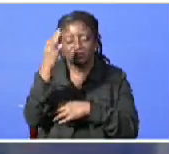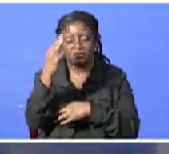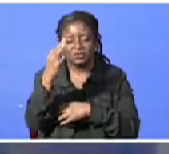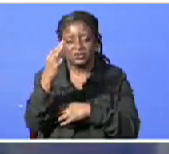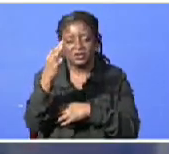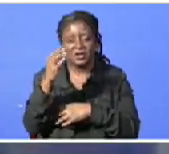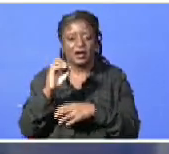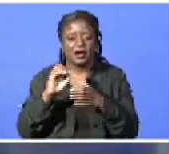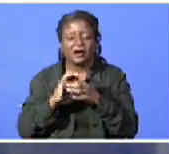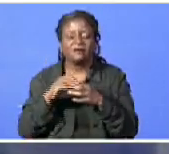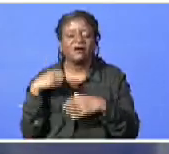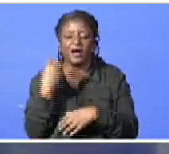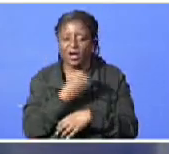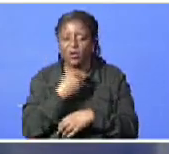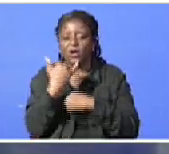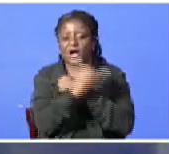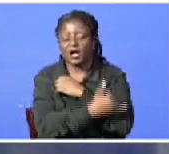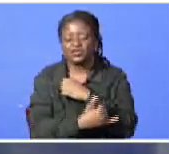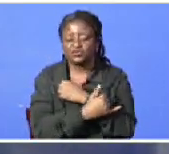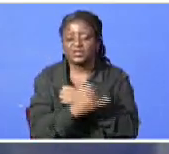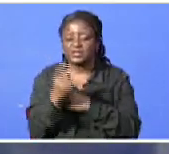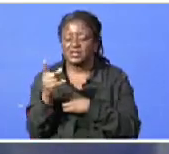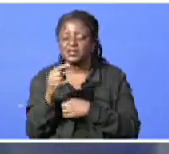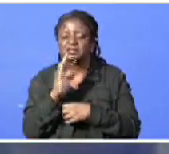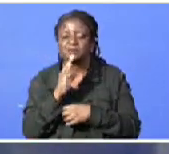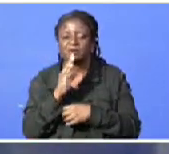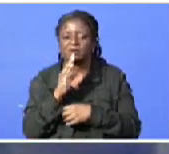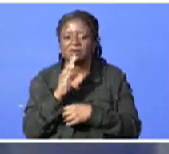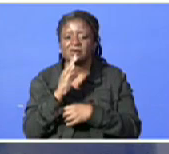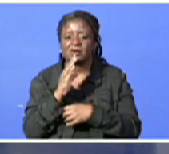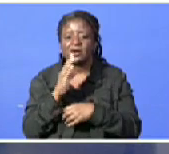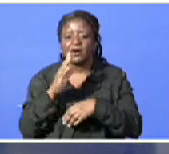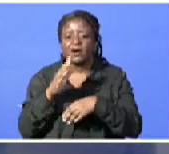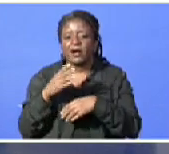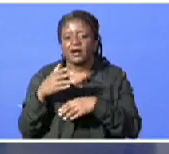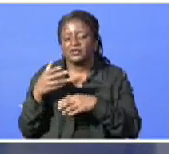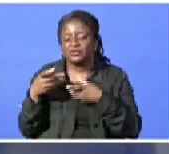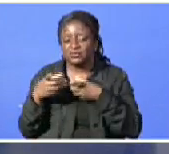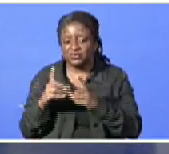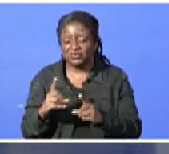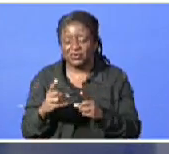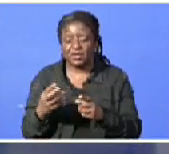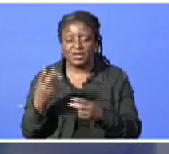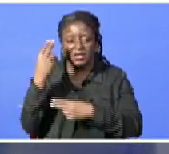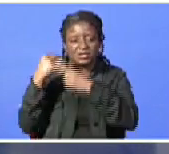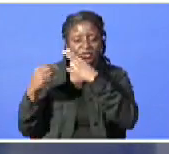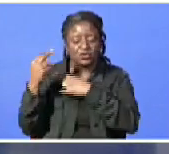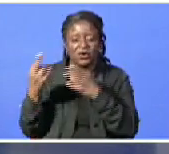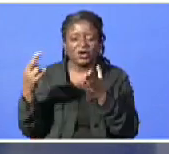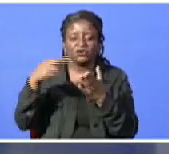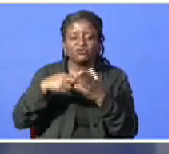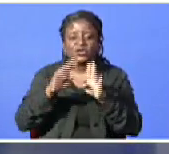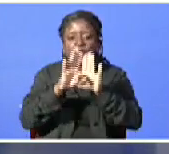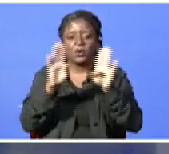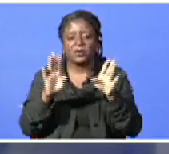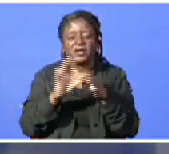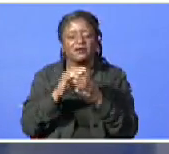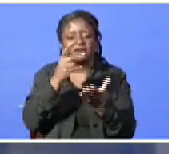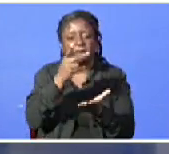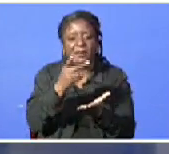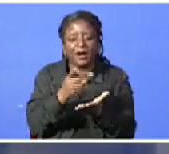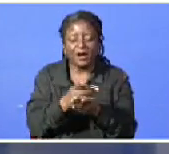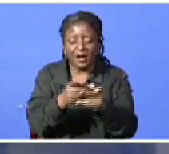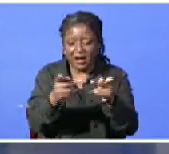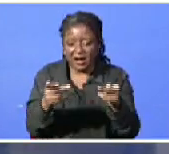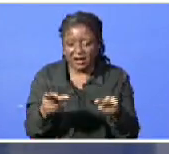Now, the Prime Minister made those comments on the sidelines of an historic reopening of a park in the inner city of New Providence today.